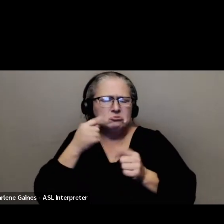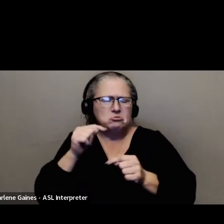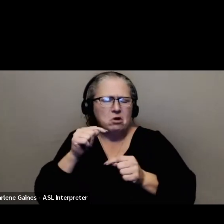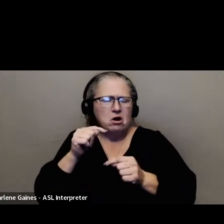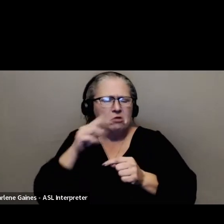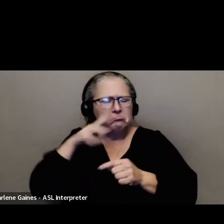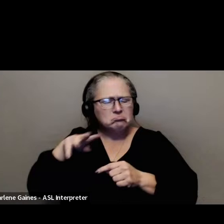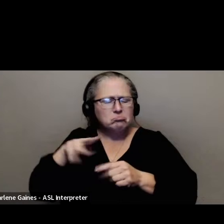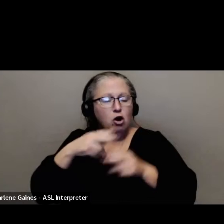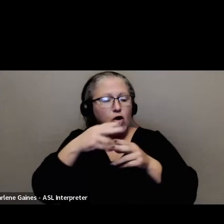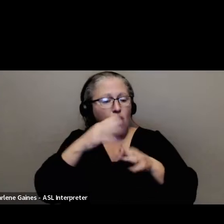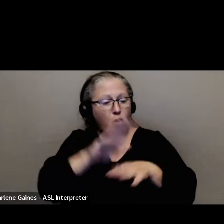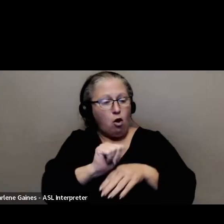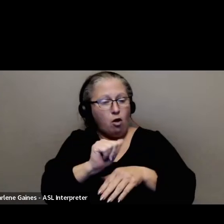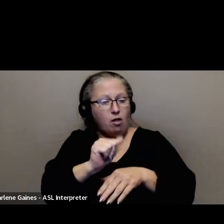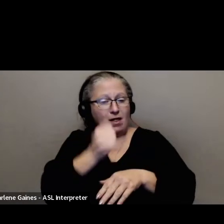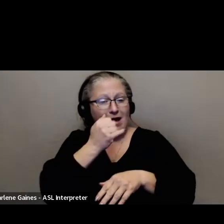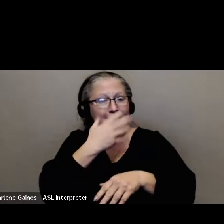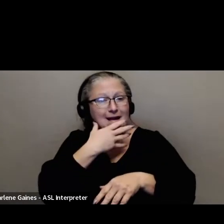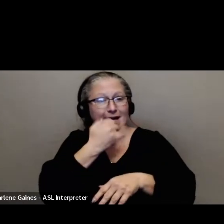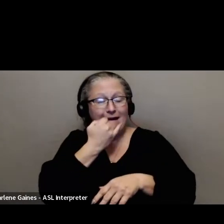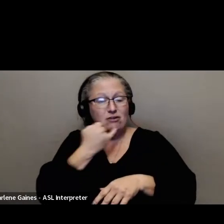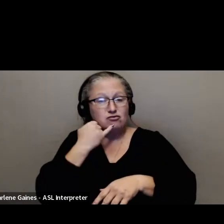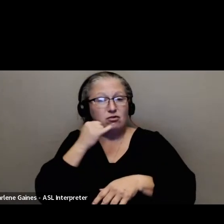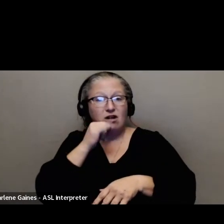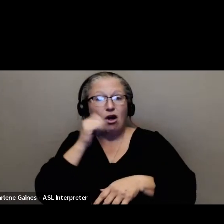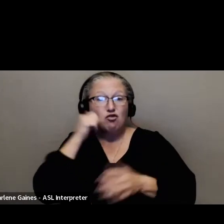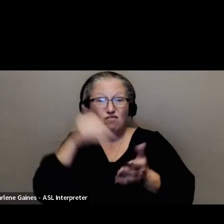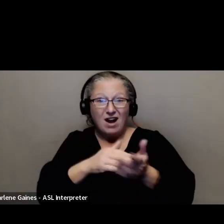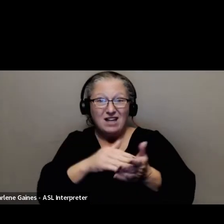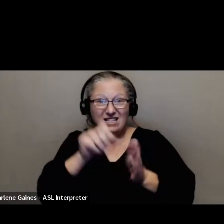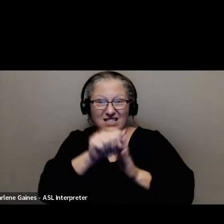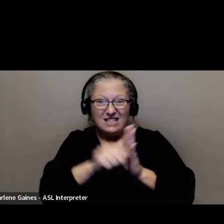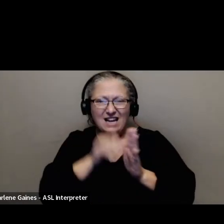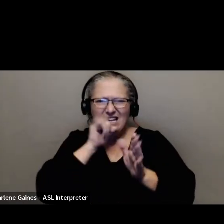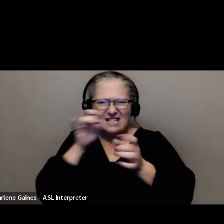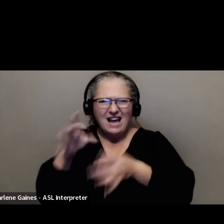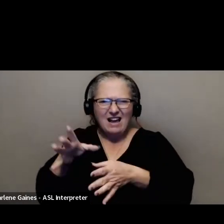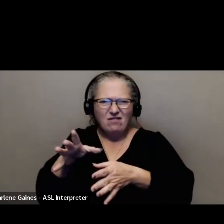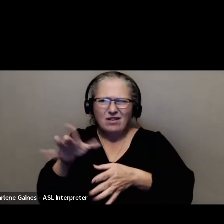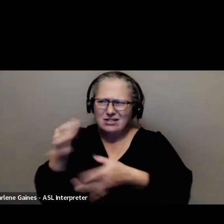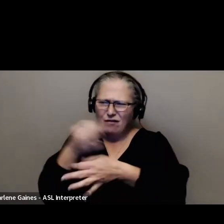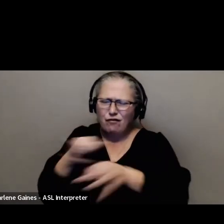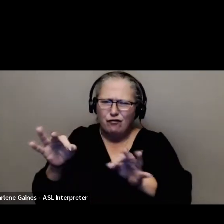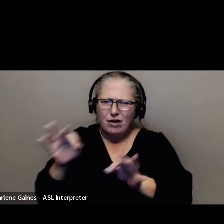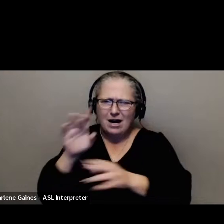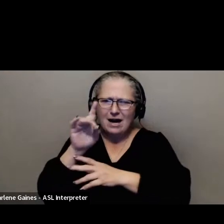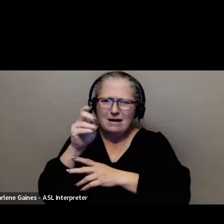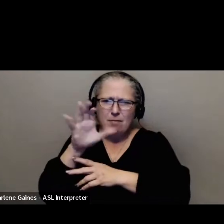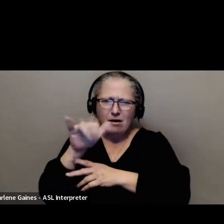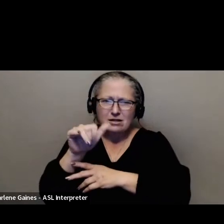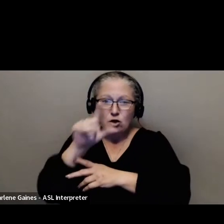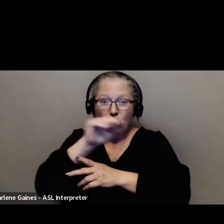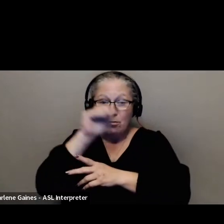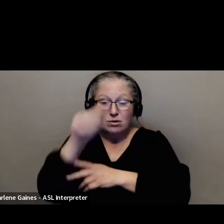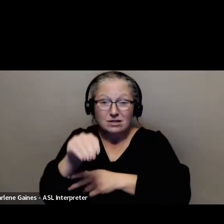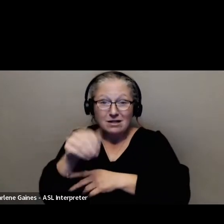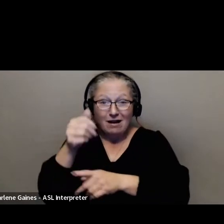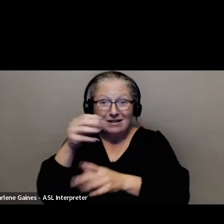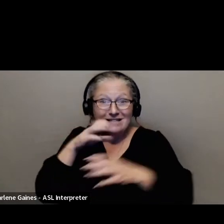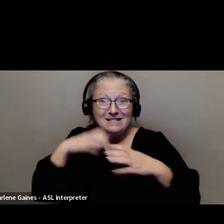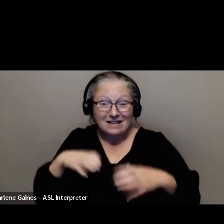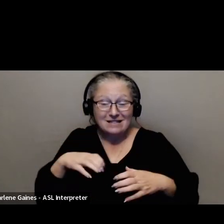calling Israel a racist state is hateful. It is a free democracy. 20% of its citizens are Muslim or